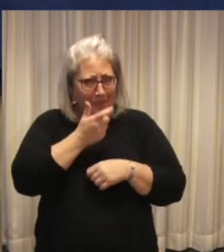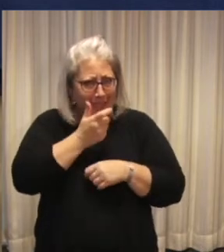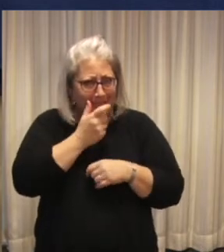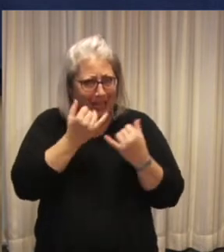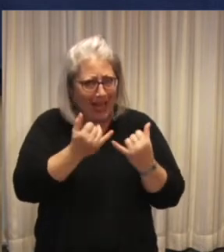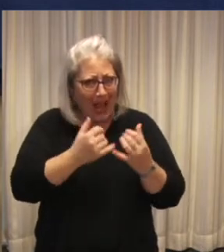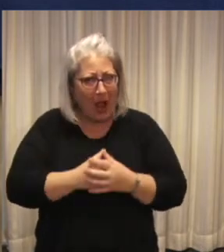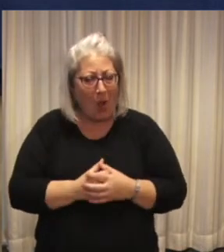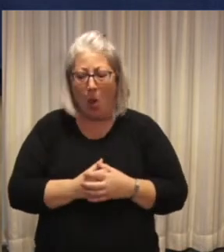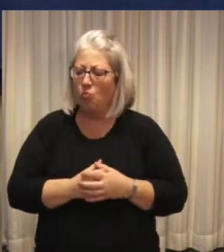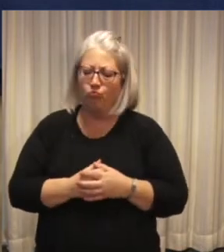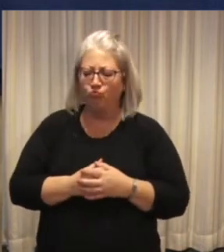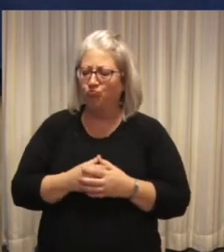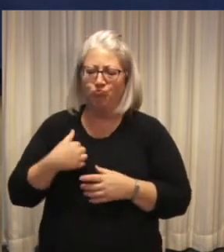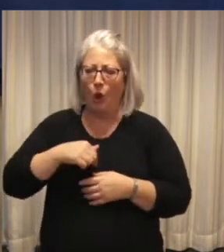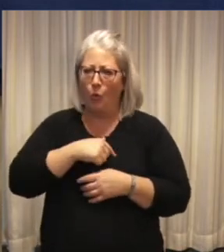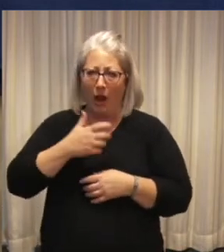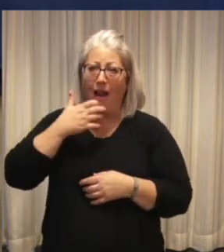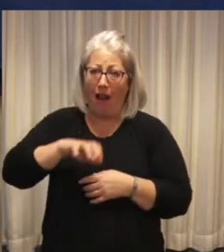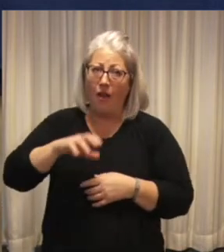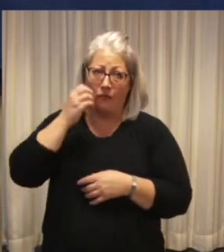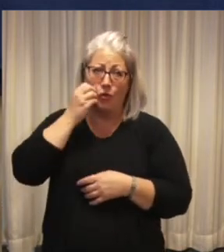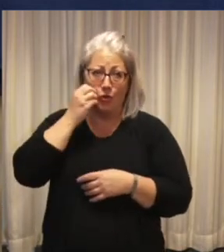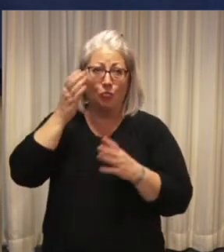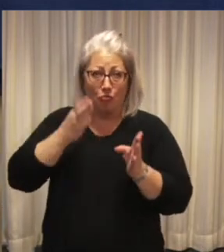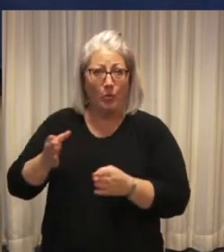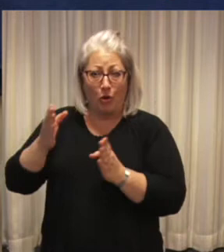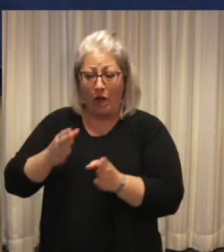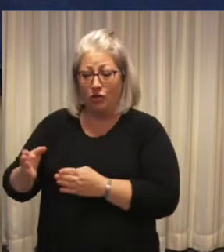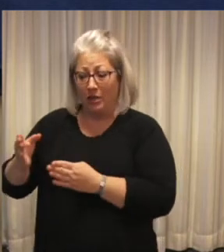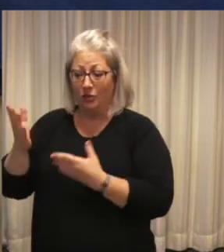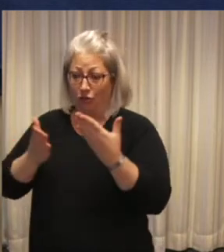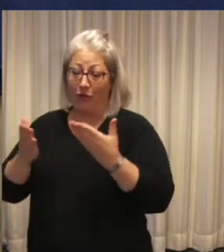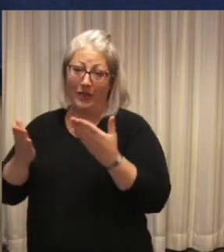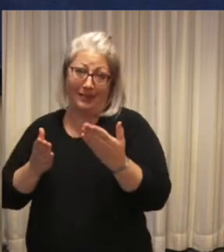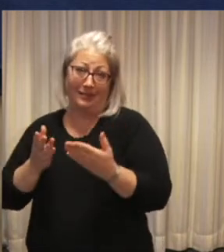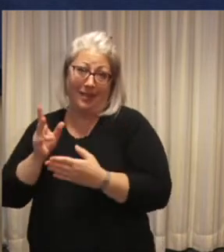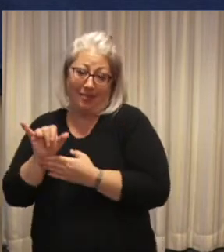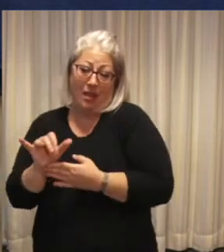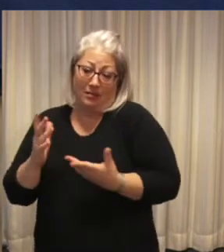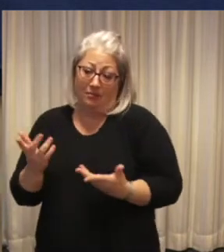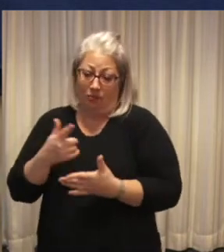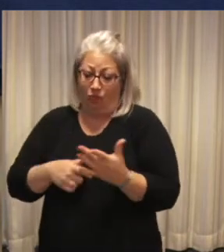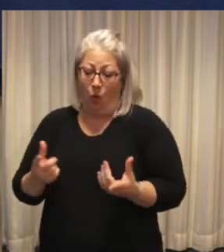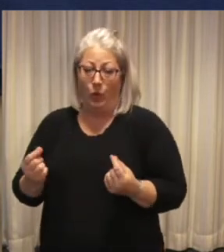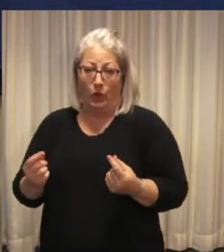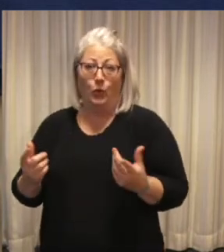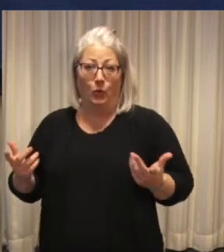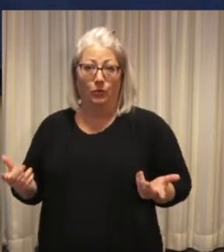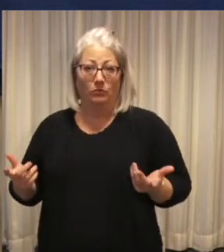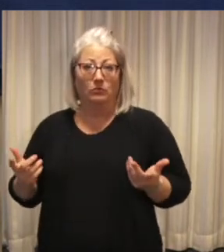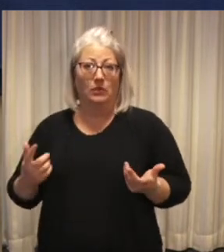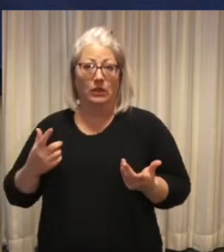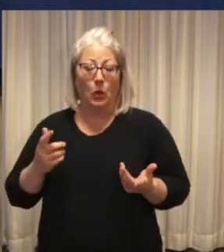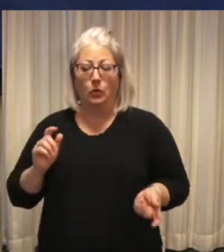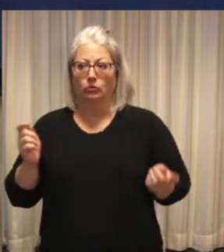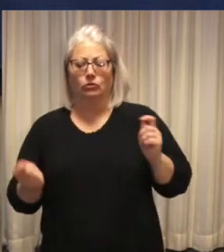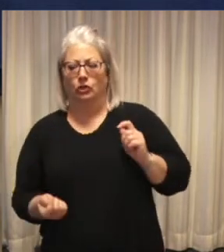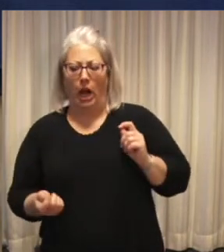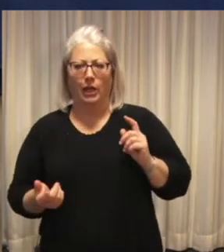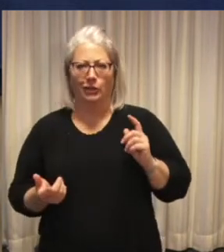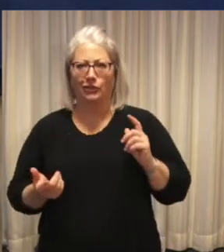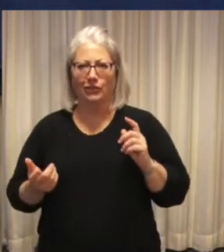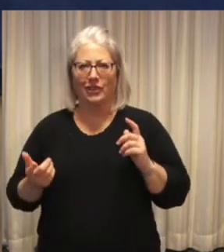we're a hot food, you know, preparation service. That's basically what we do is hot food. So to change gears and go